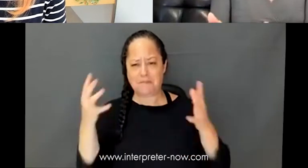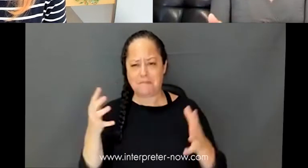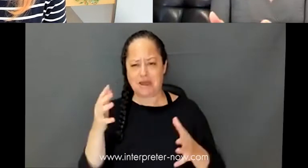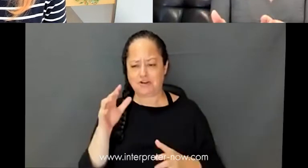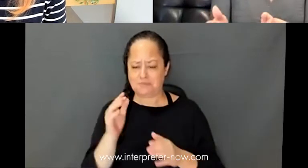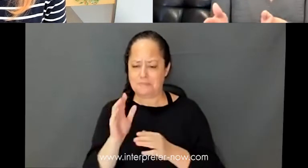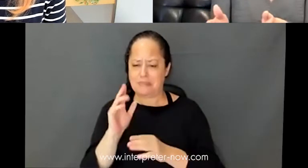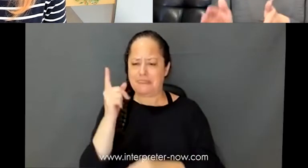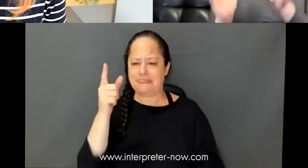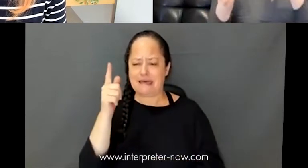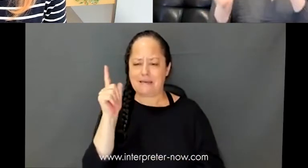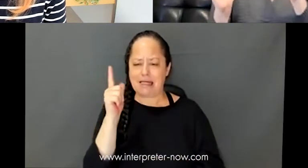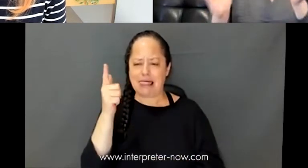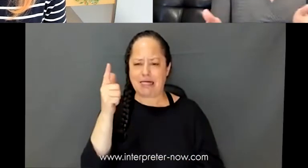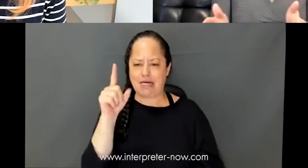of my life.